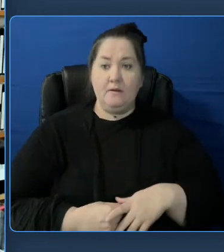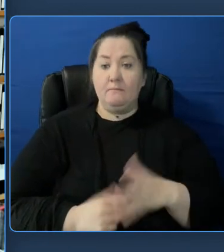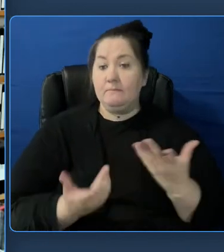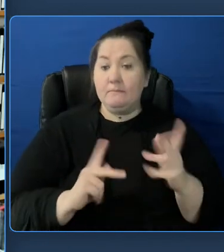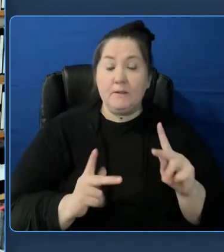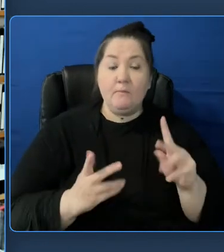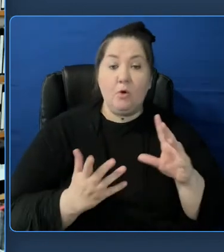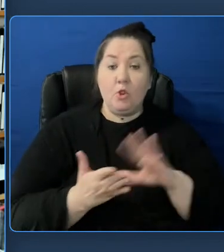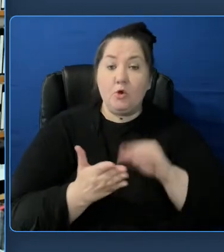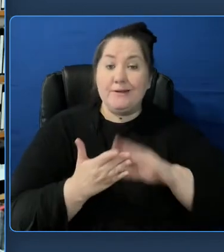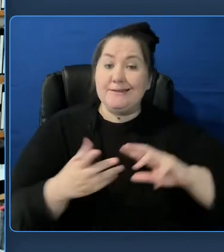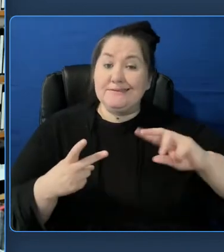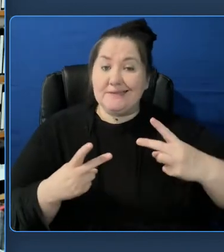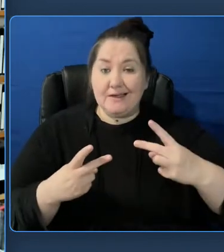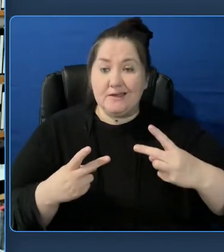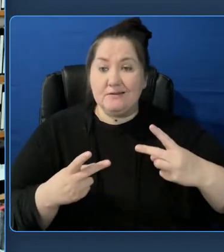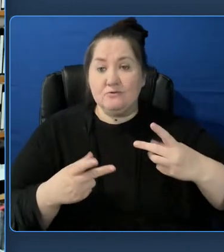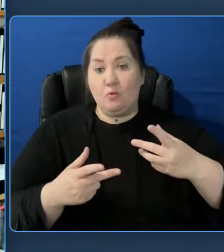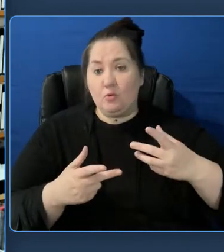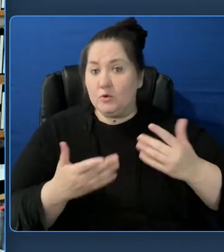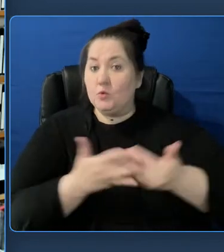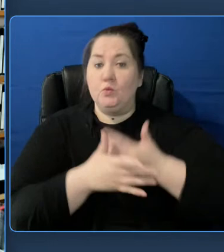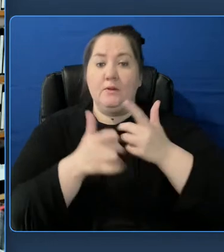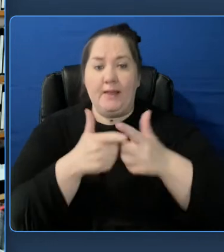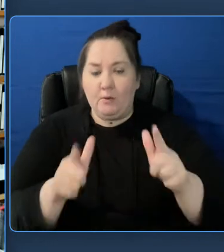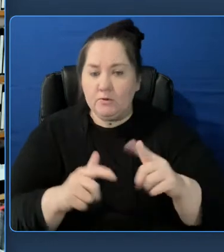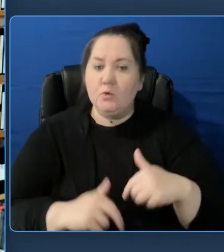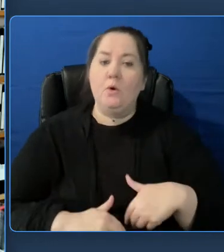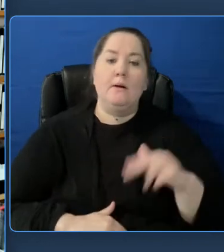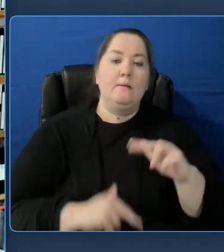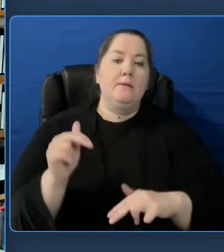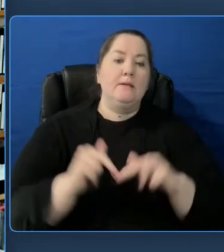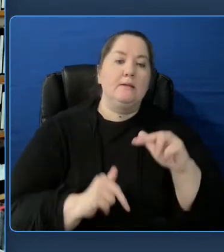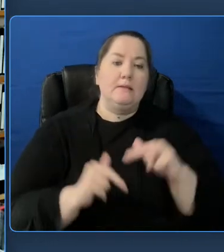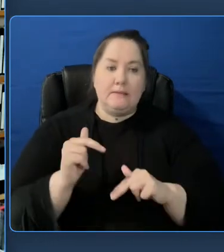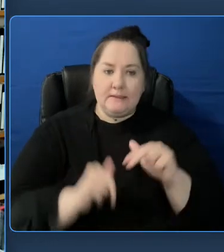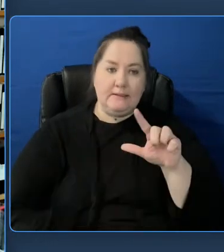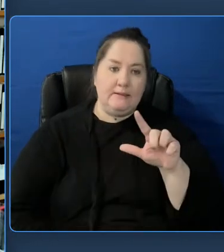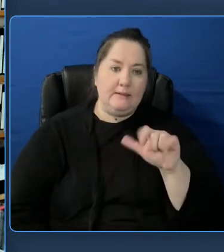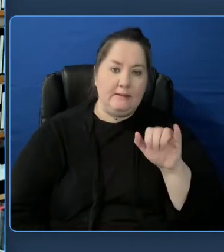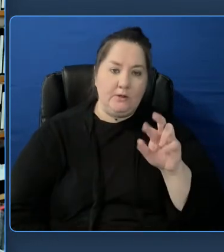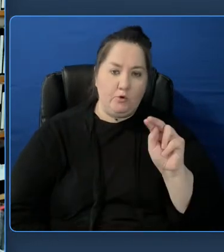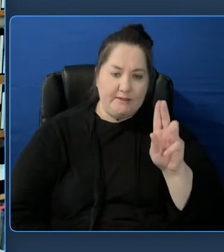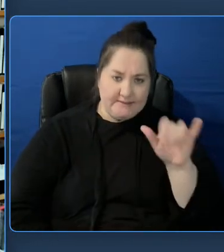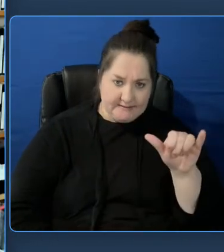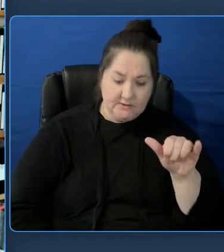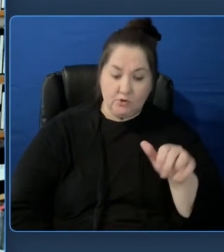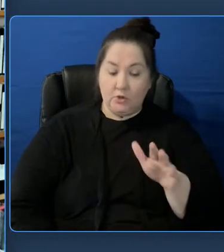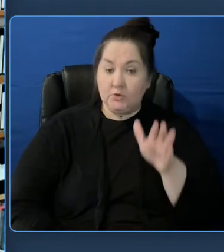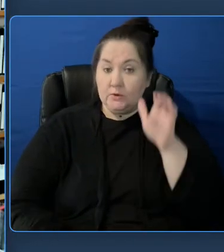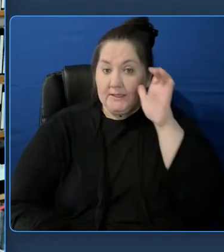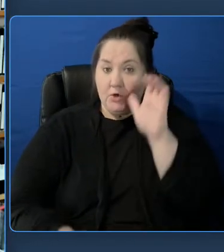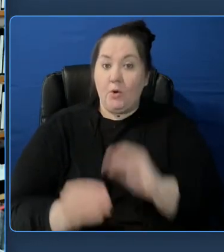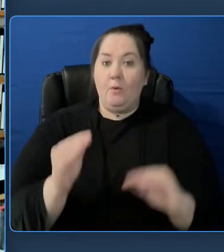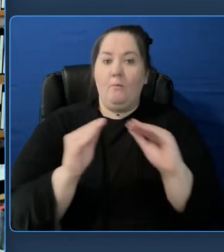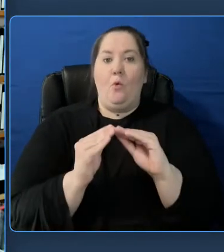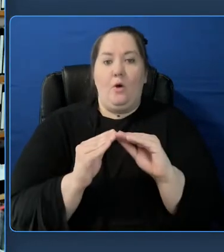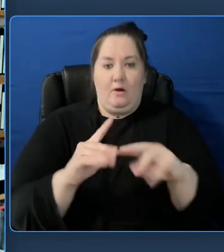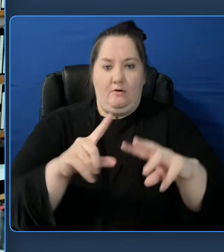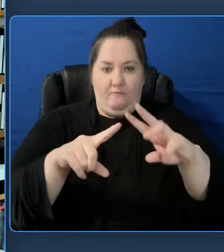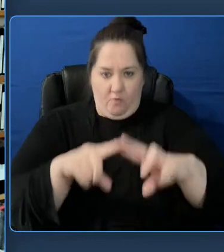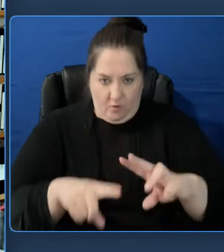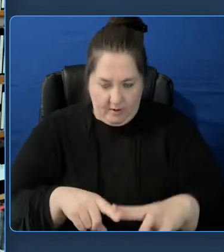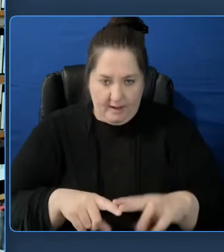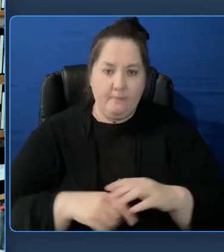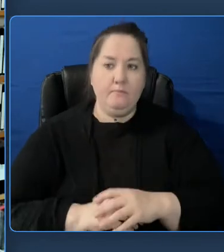new language, or simply building literacy because you hear increased vocabulary, you